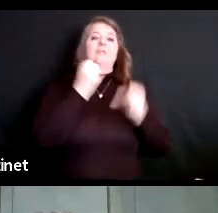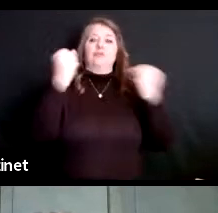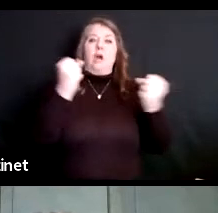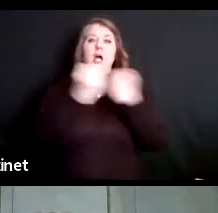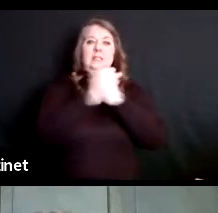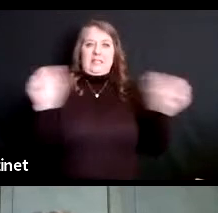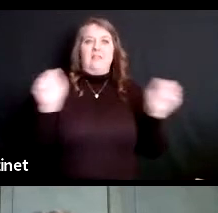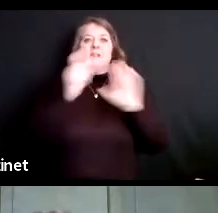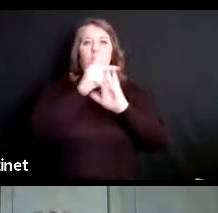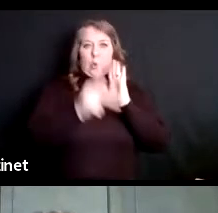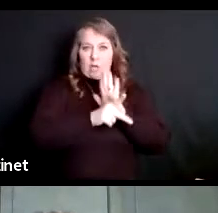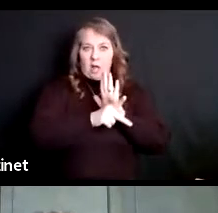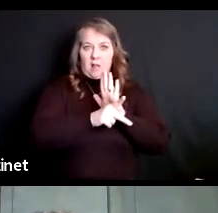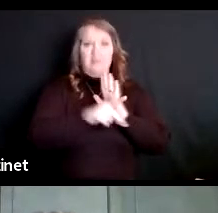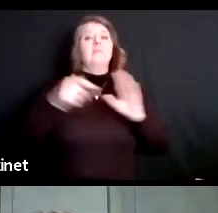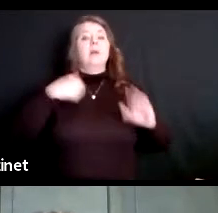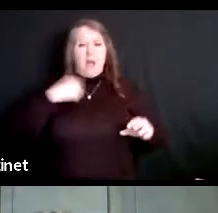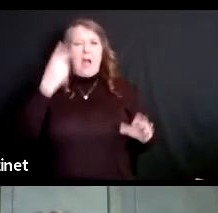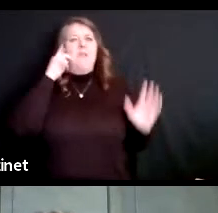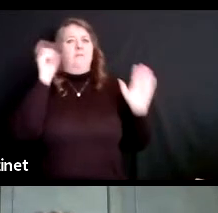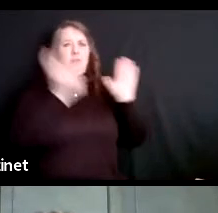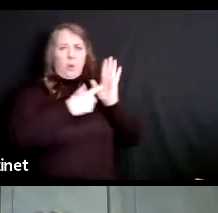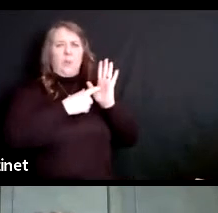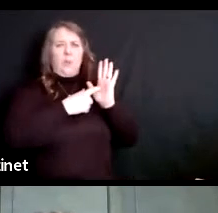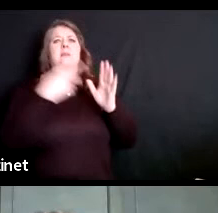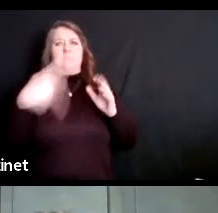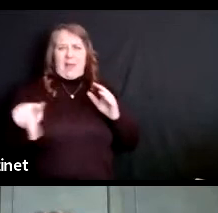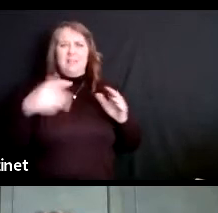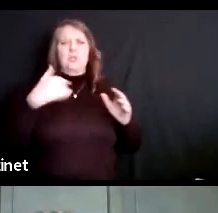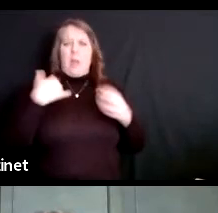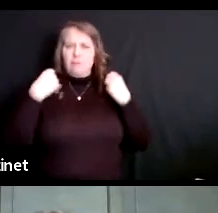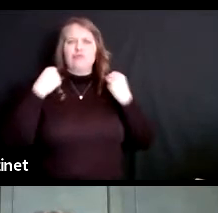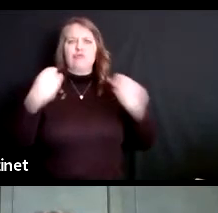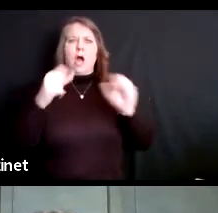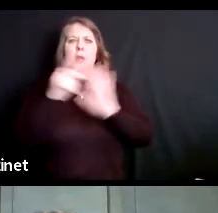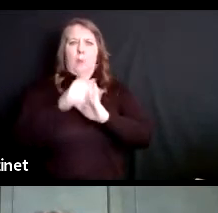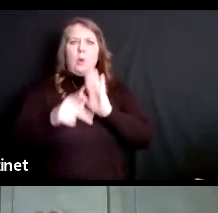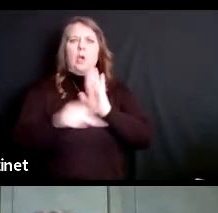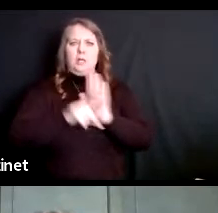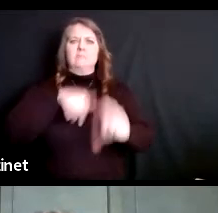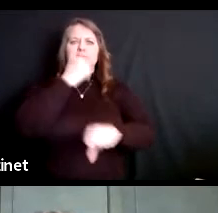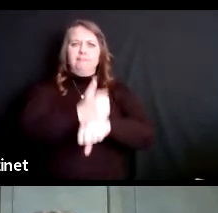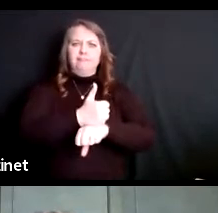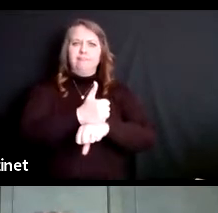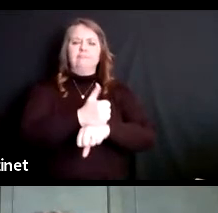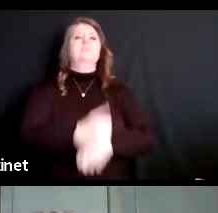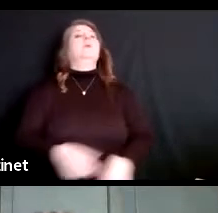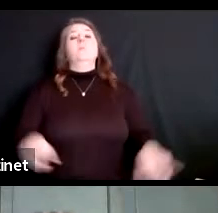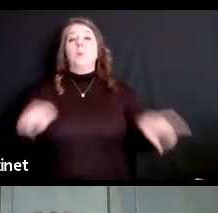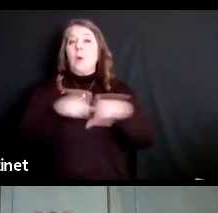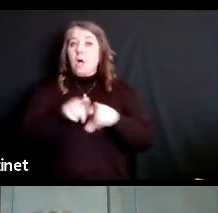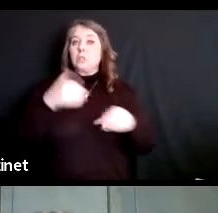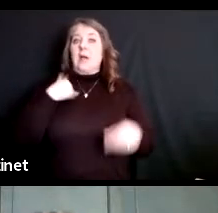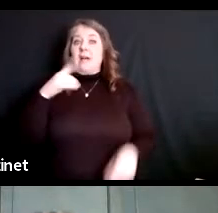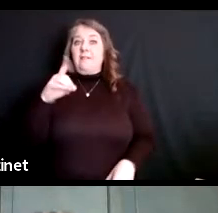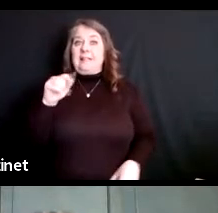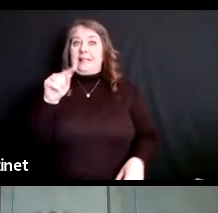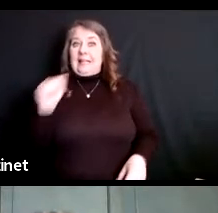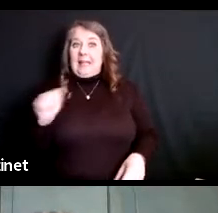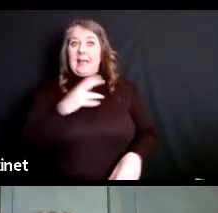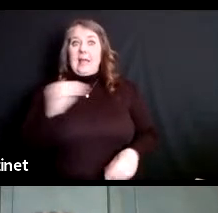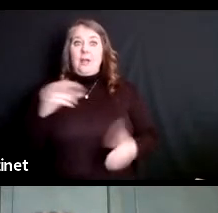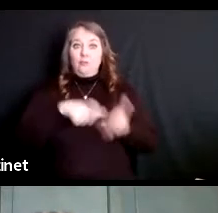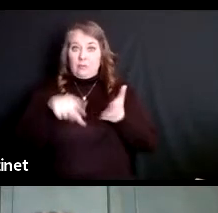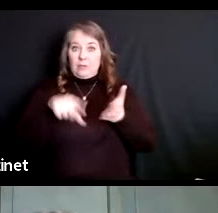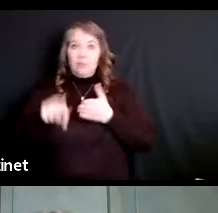definitely seen that in Pasco, that we have those strong protocols in place. He also said we have data and research now that we didn't have 3 months